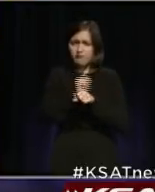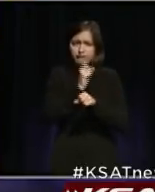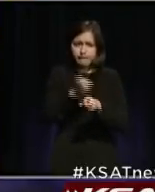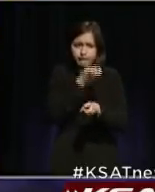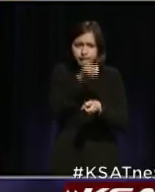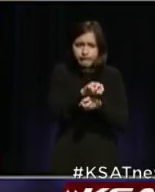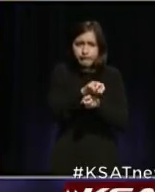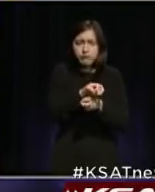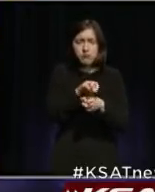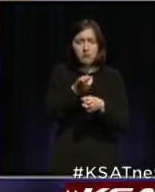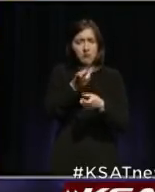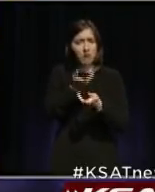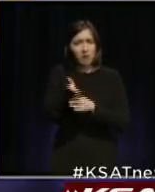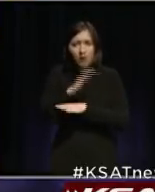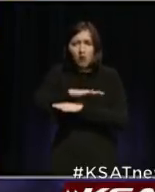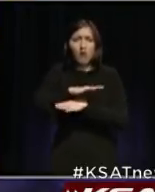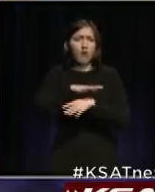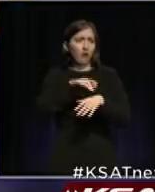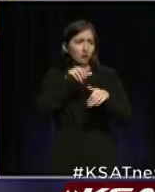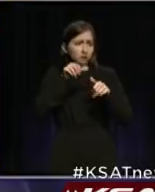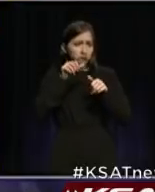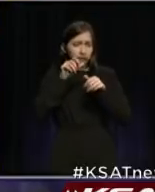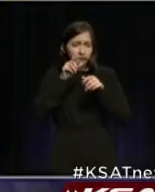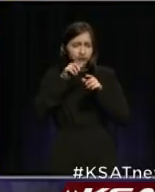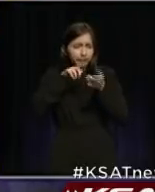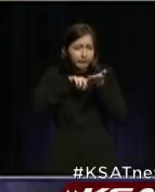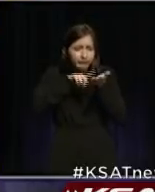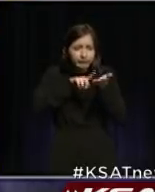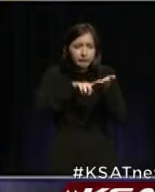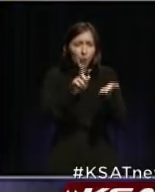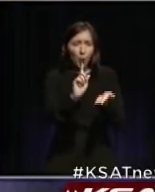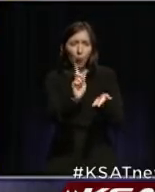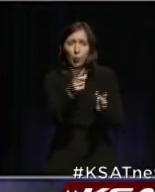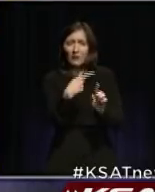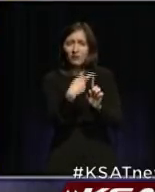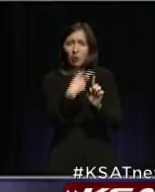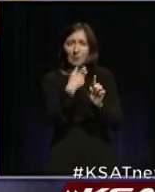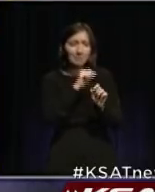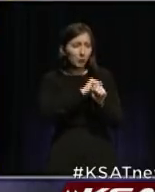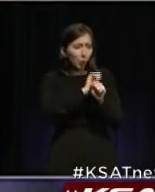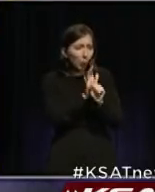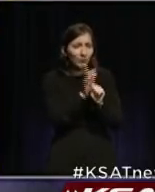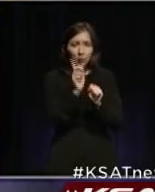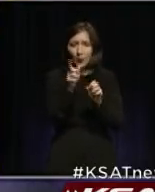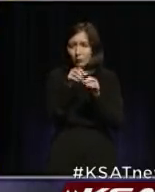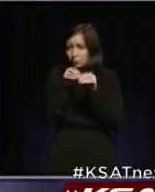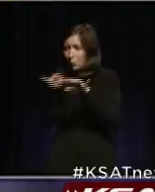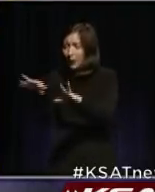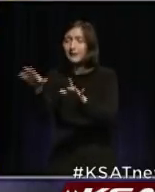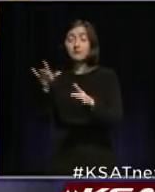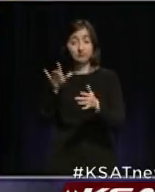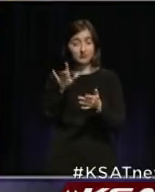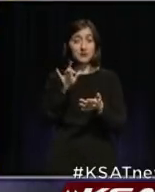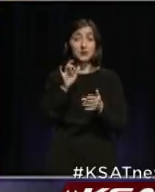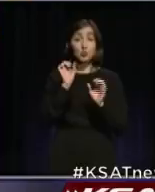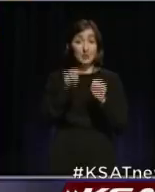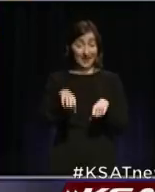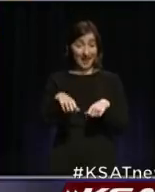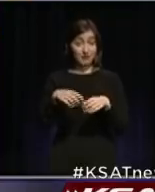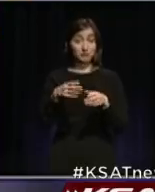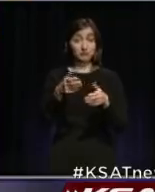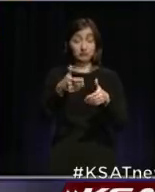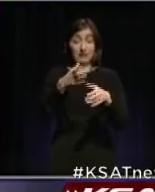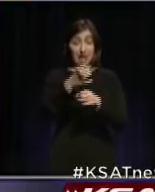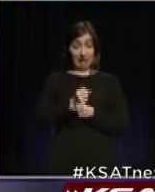hours to make sure that we can identify and investigate each one of these cases. Remember that you can subscribe to COVID-19 alerts